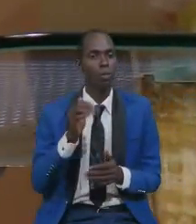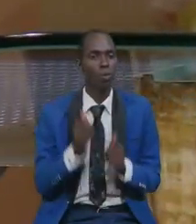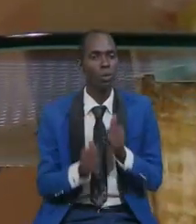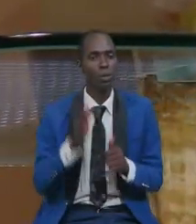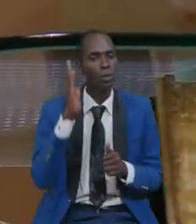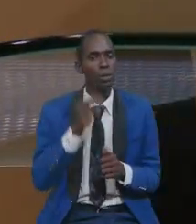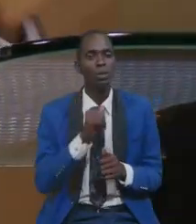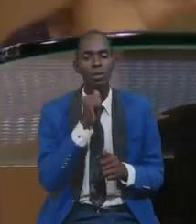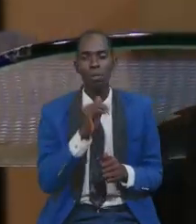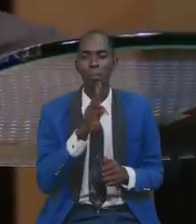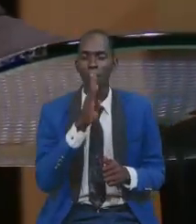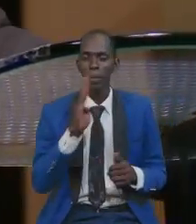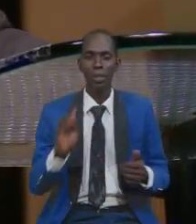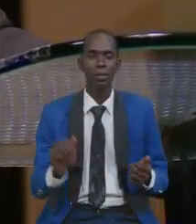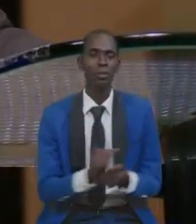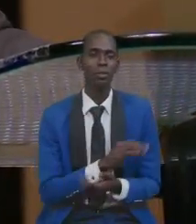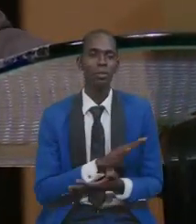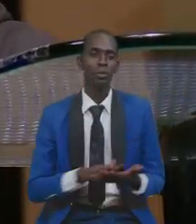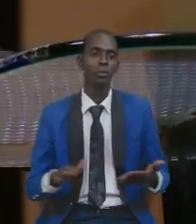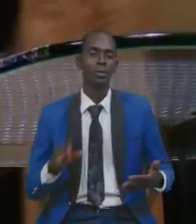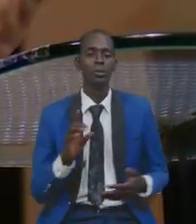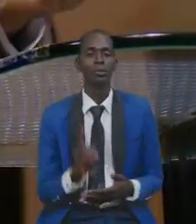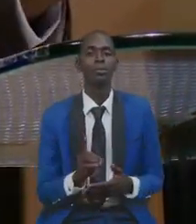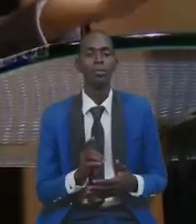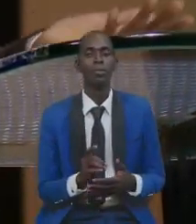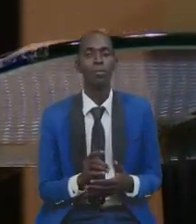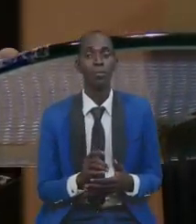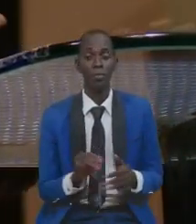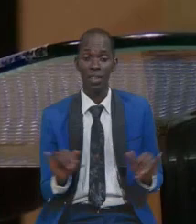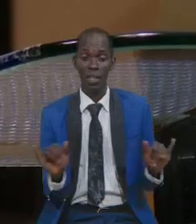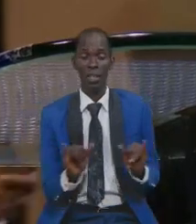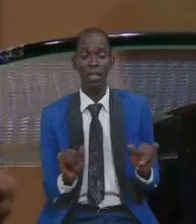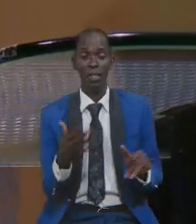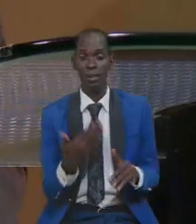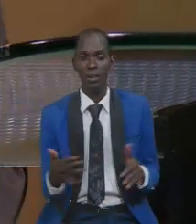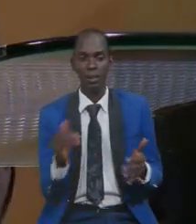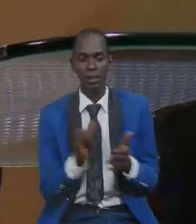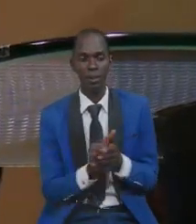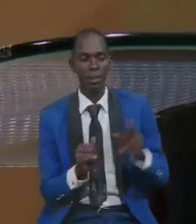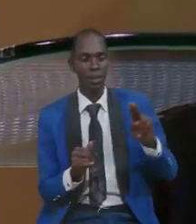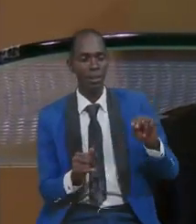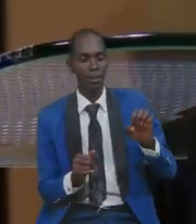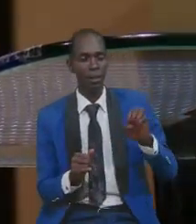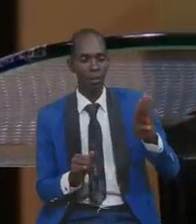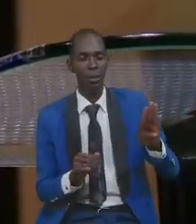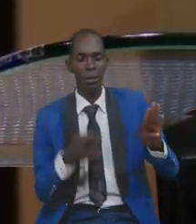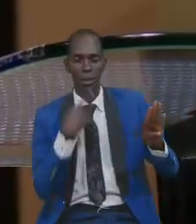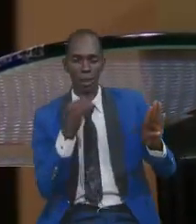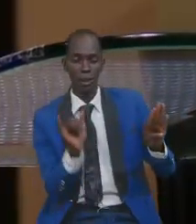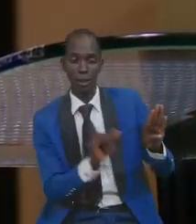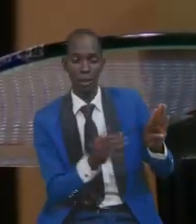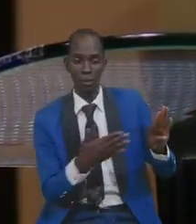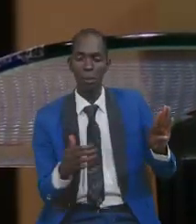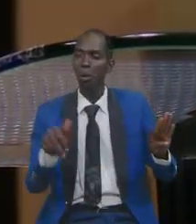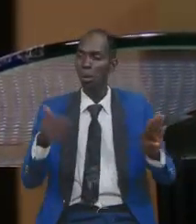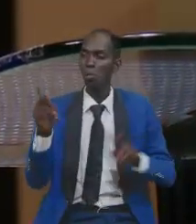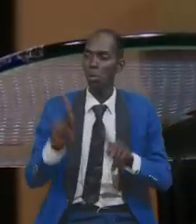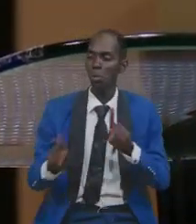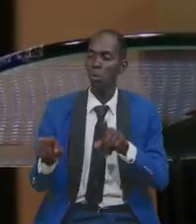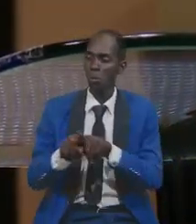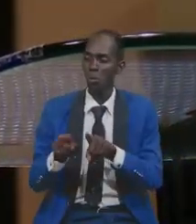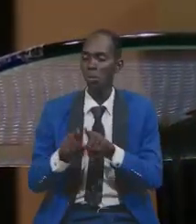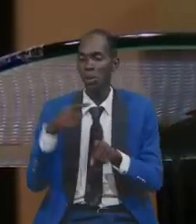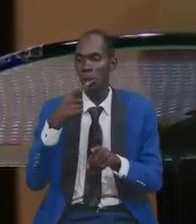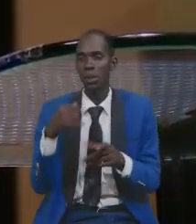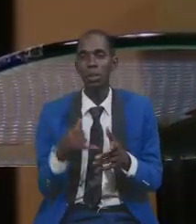which shall not be destroyed. The same thing that Nebuchadnezzar said, other people said, other people